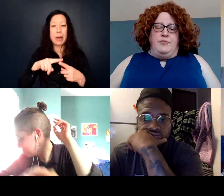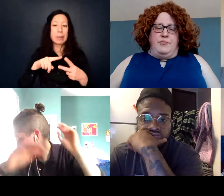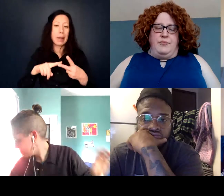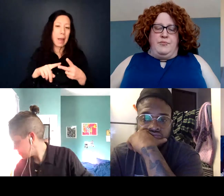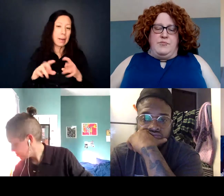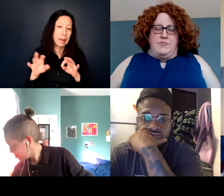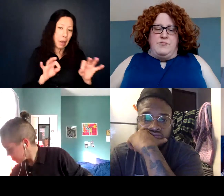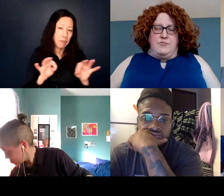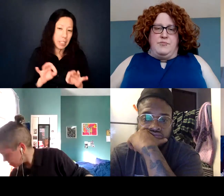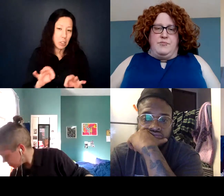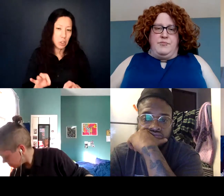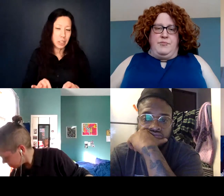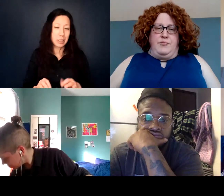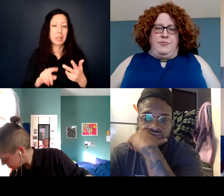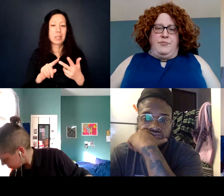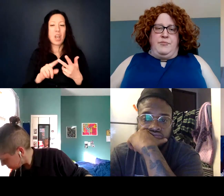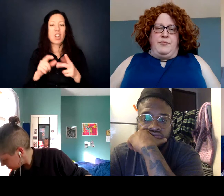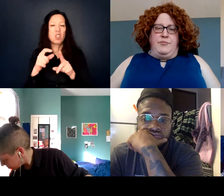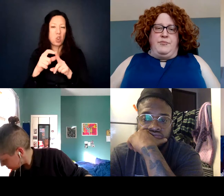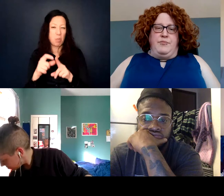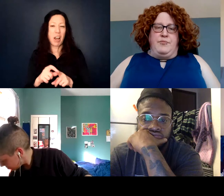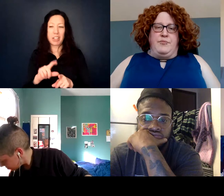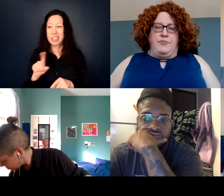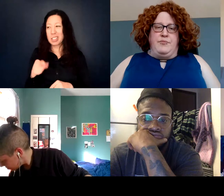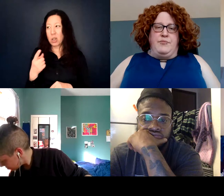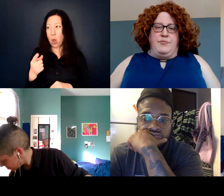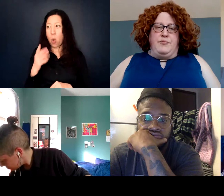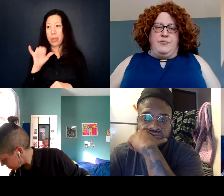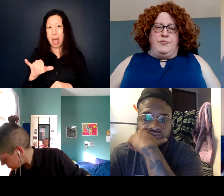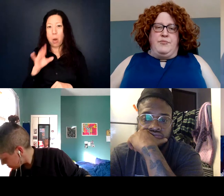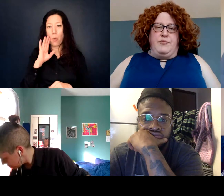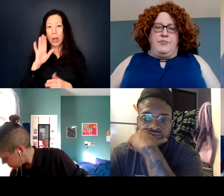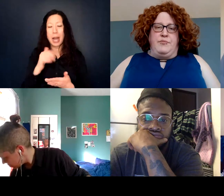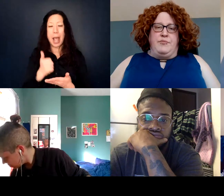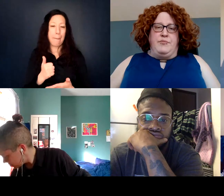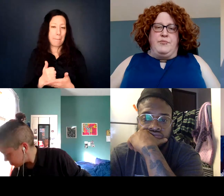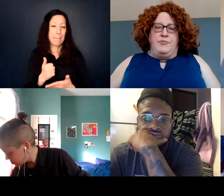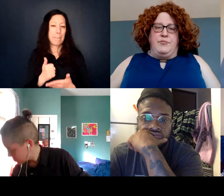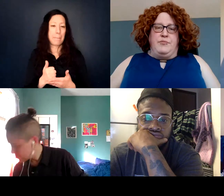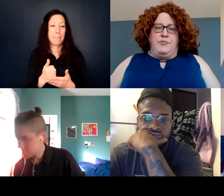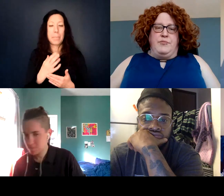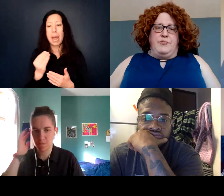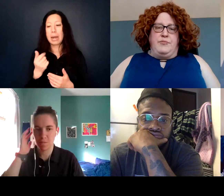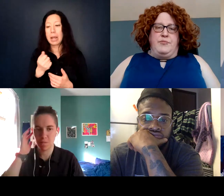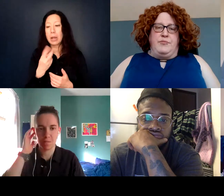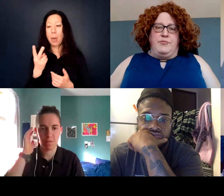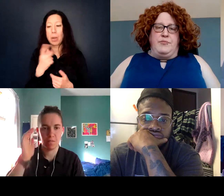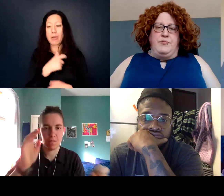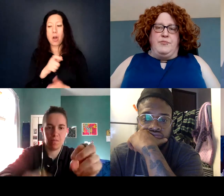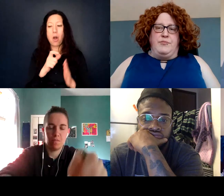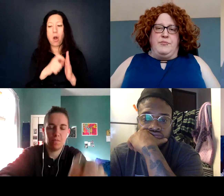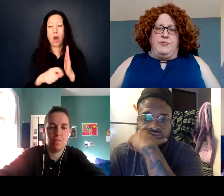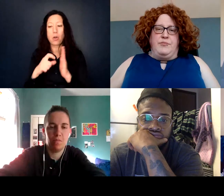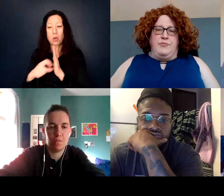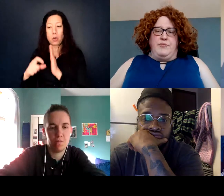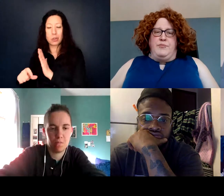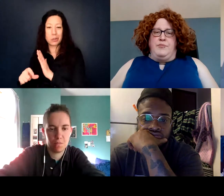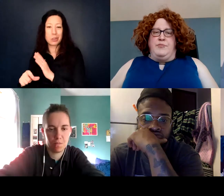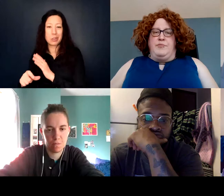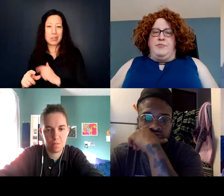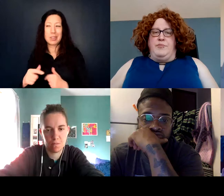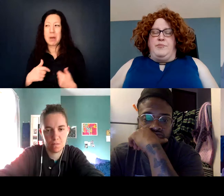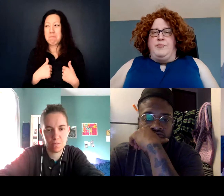mean, just the terminology would be helpful, and a couple of articles. But no, I mean, I wouldn't